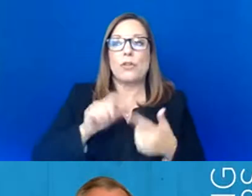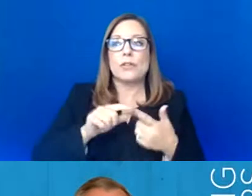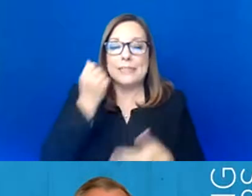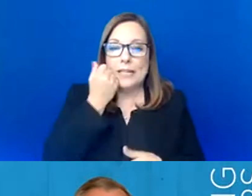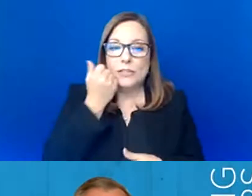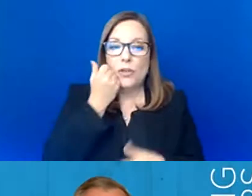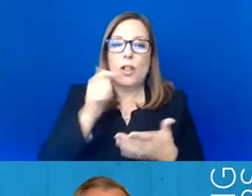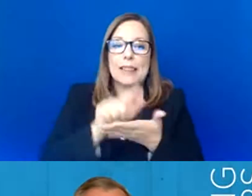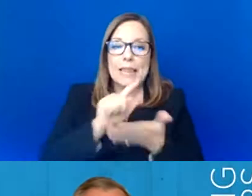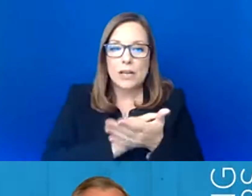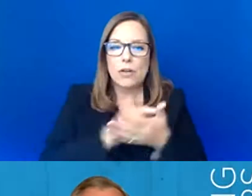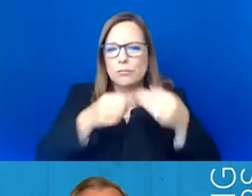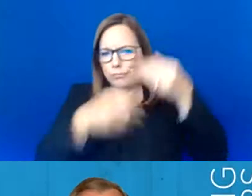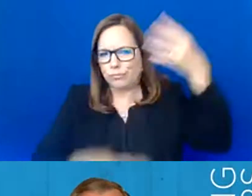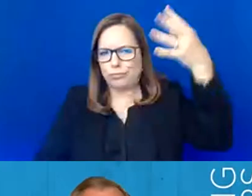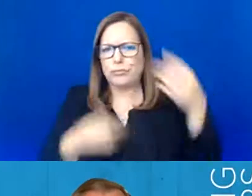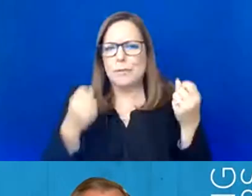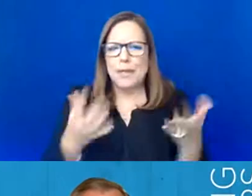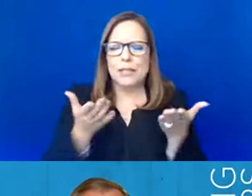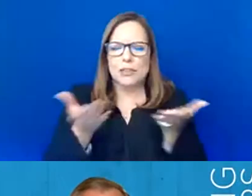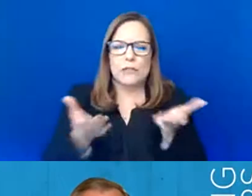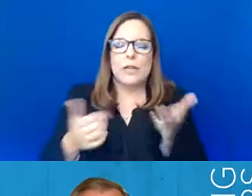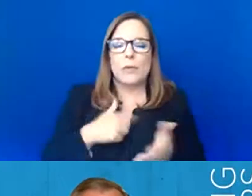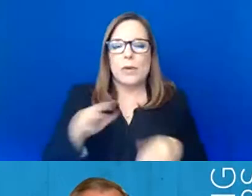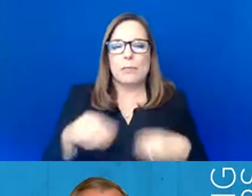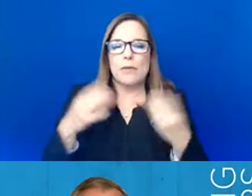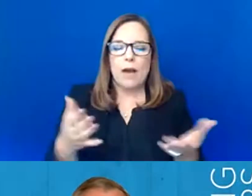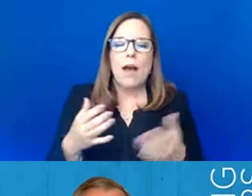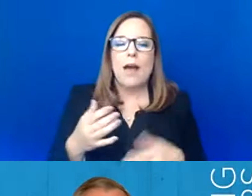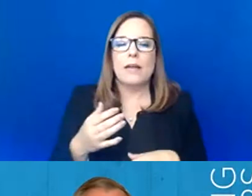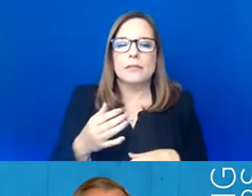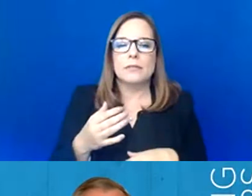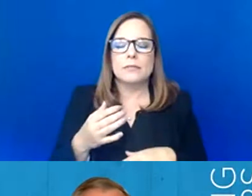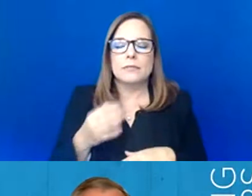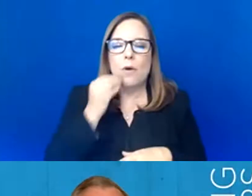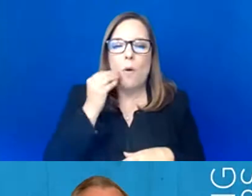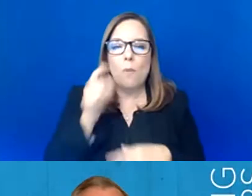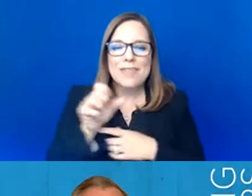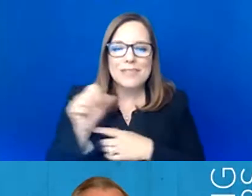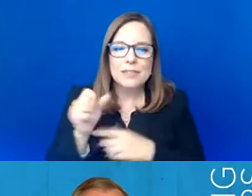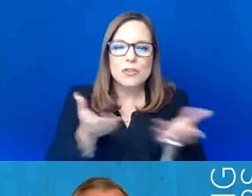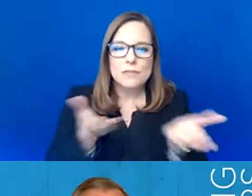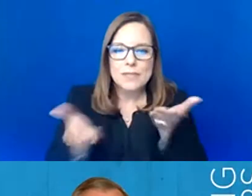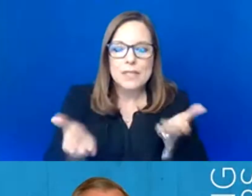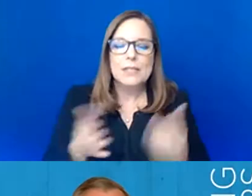net of services. We provide homelessness services, as well as transitional housing for